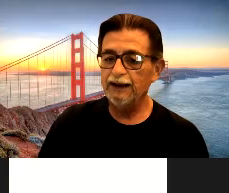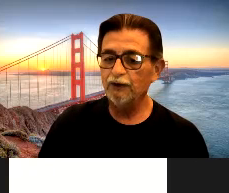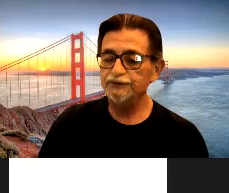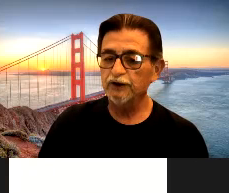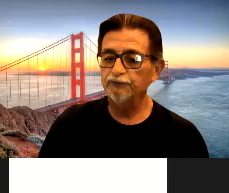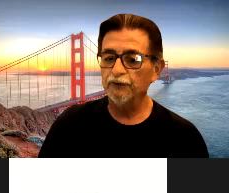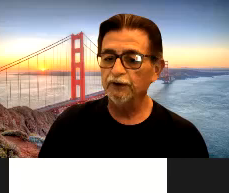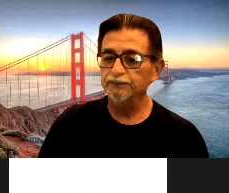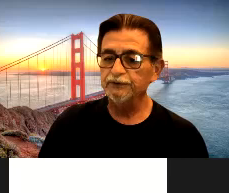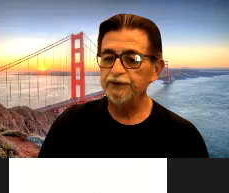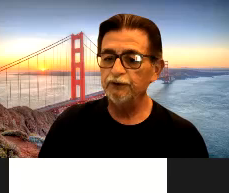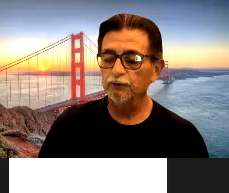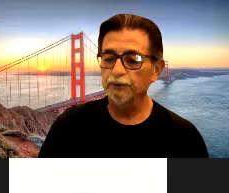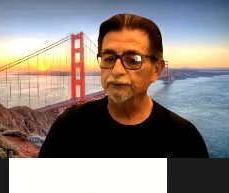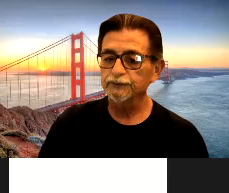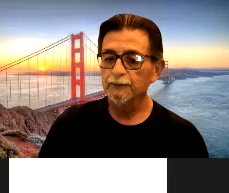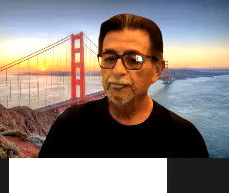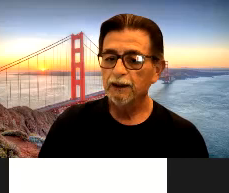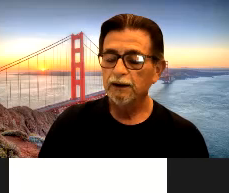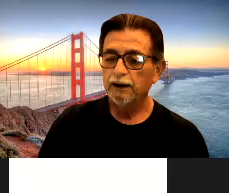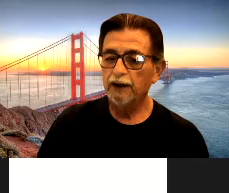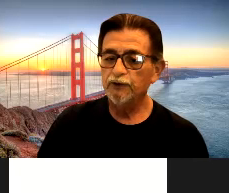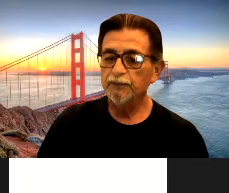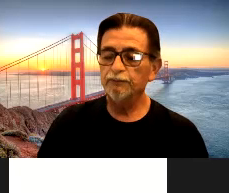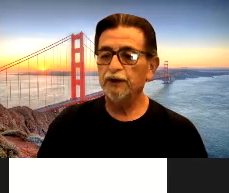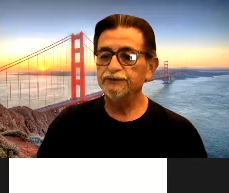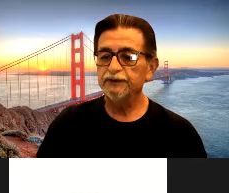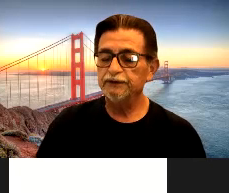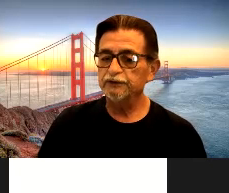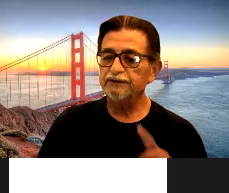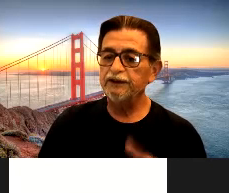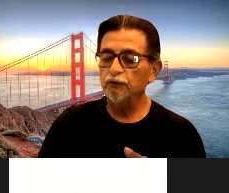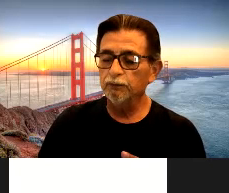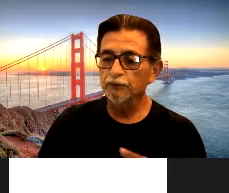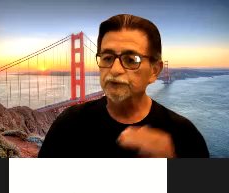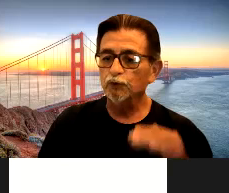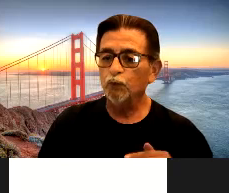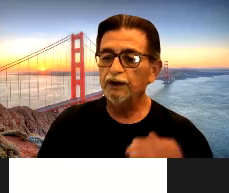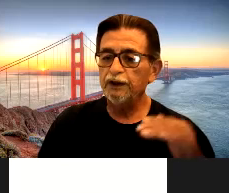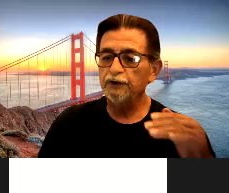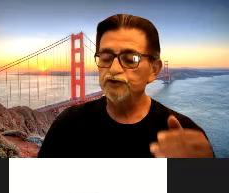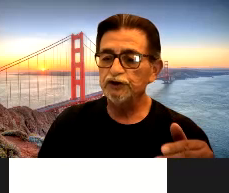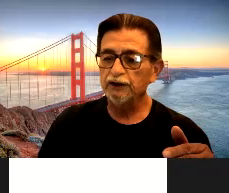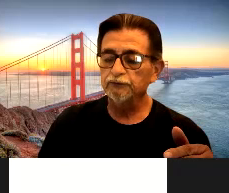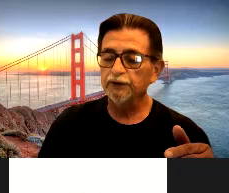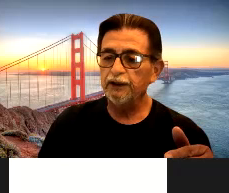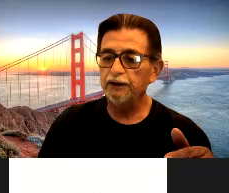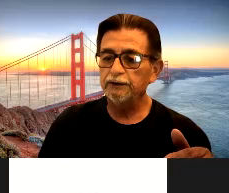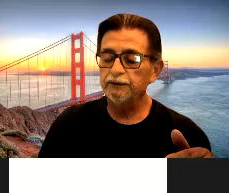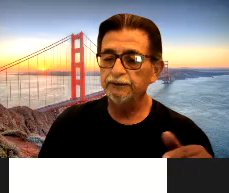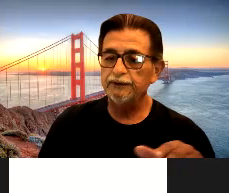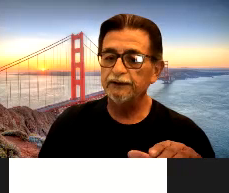orbitals. Now I start filling up the D orbitals. And remember, I said that the D orbitals are 1 energy